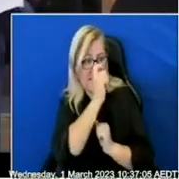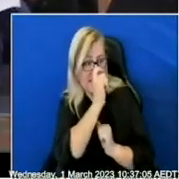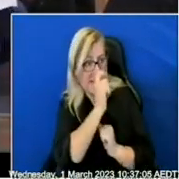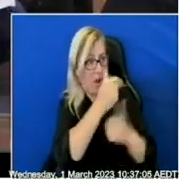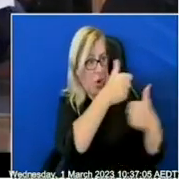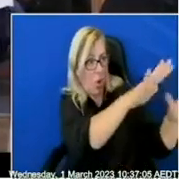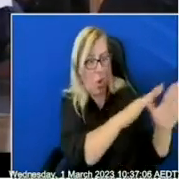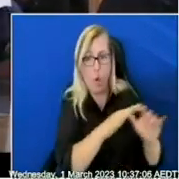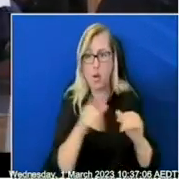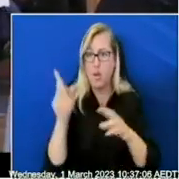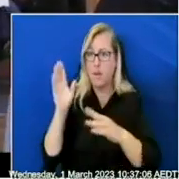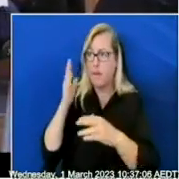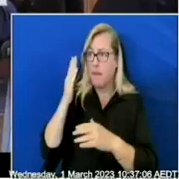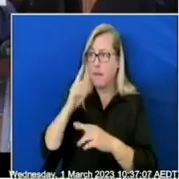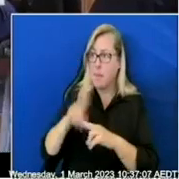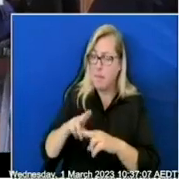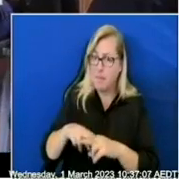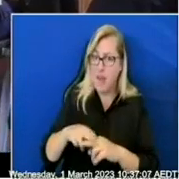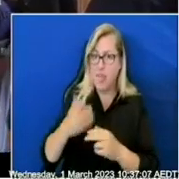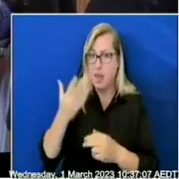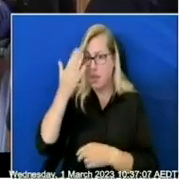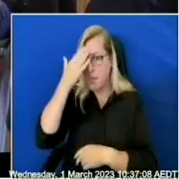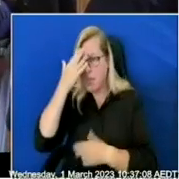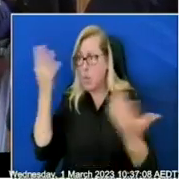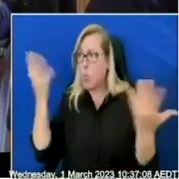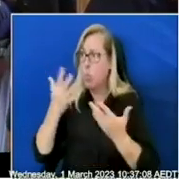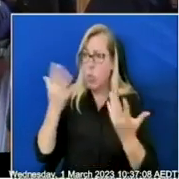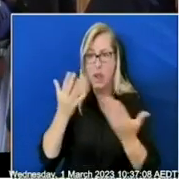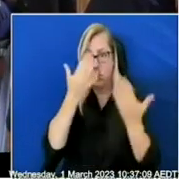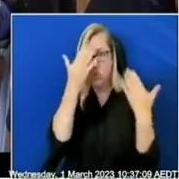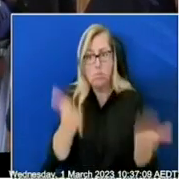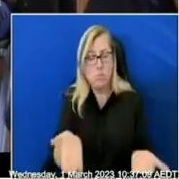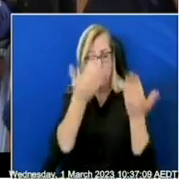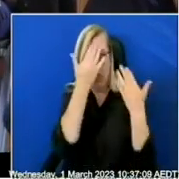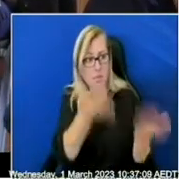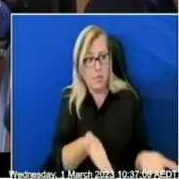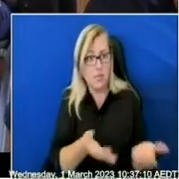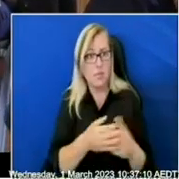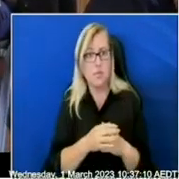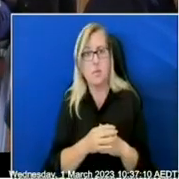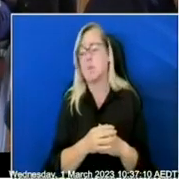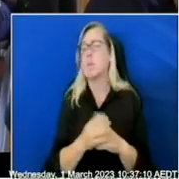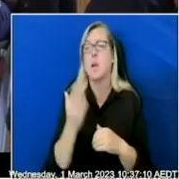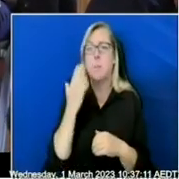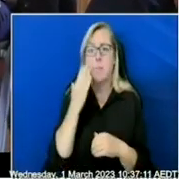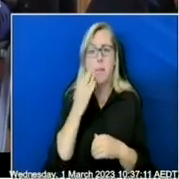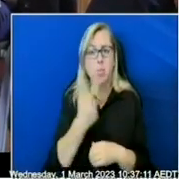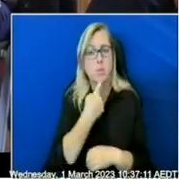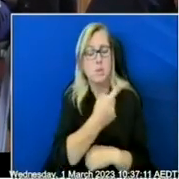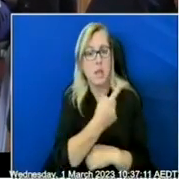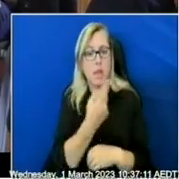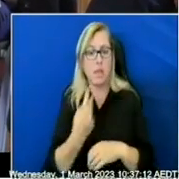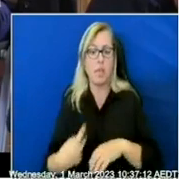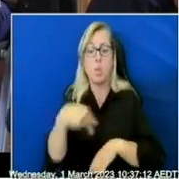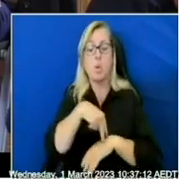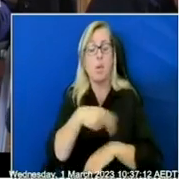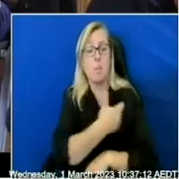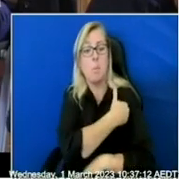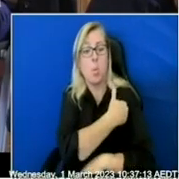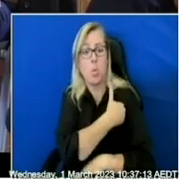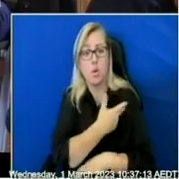also, Mum was saying one of the things that used to happen, they'd get up in the morning and they'd have to get